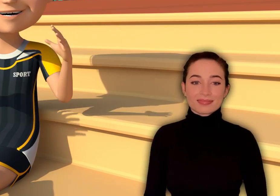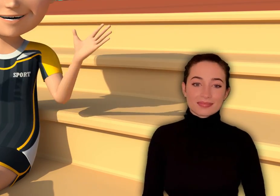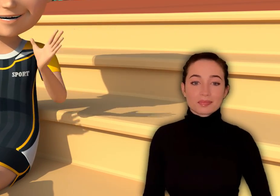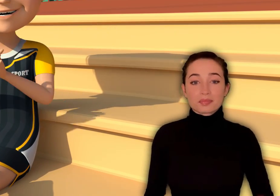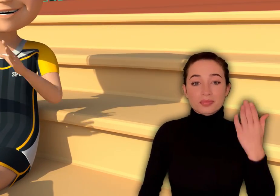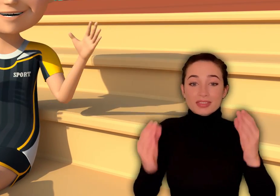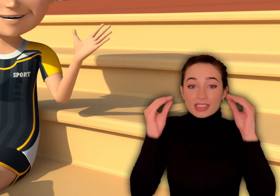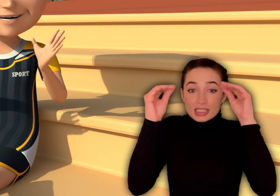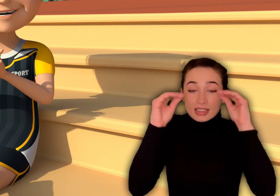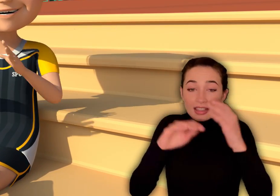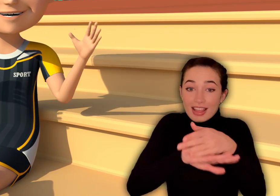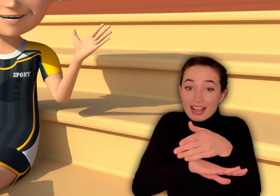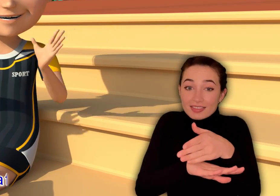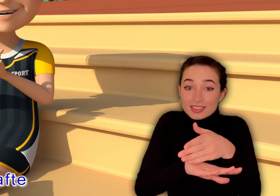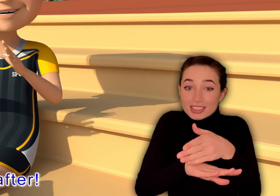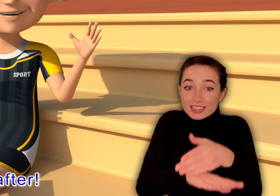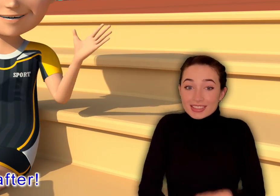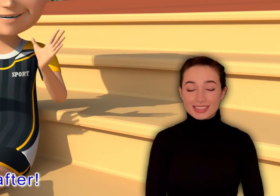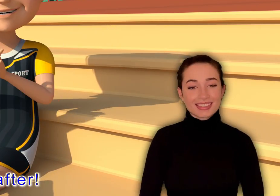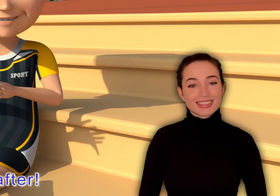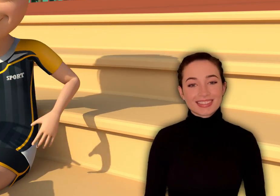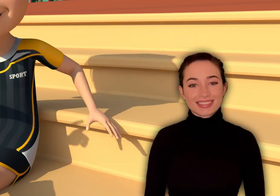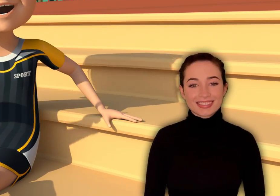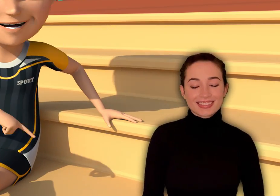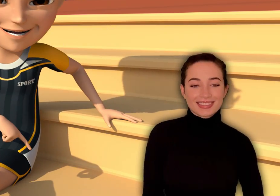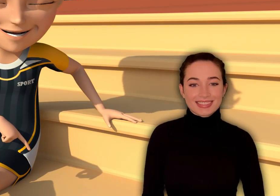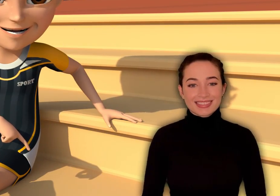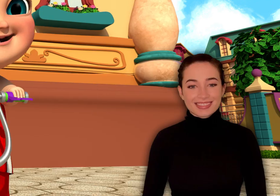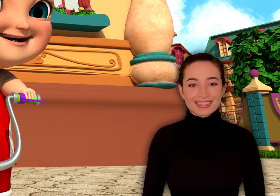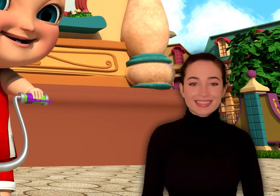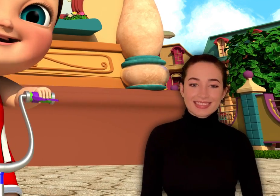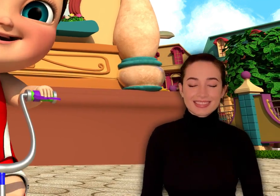after and maybe we'll teach it